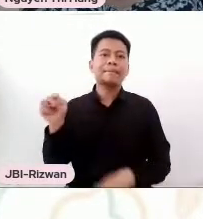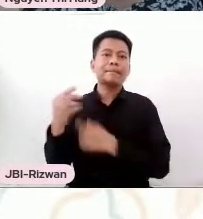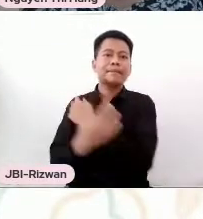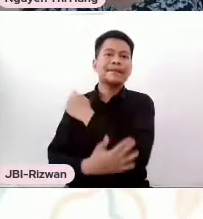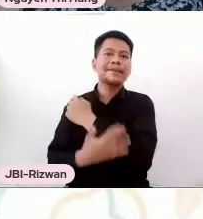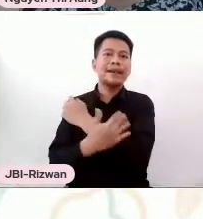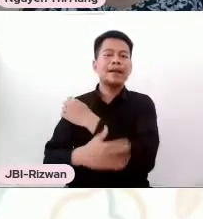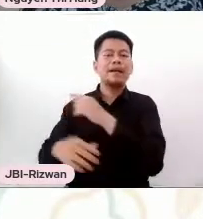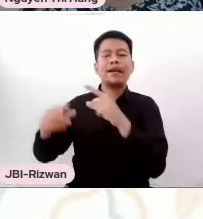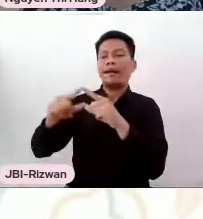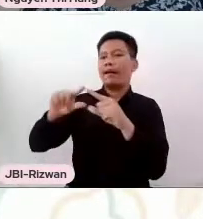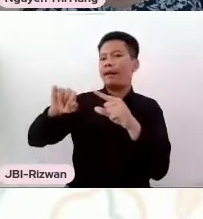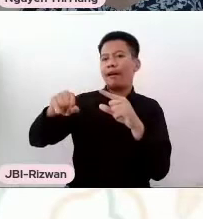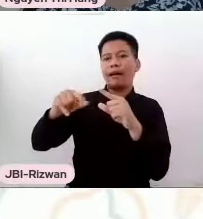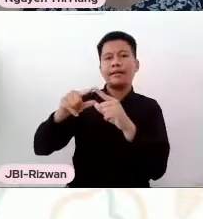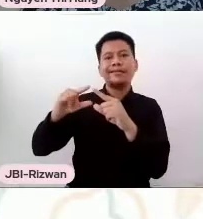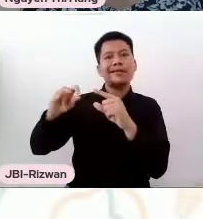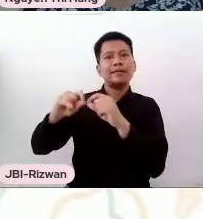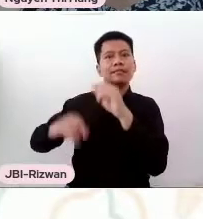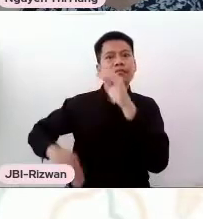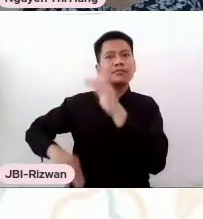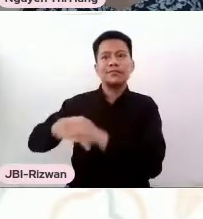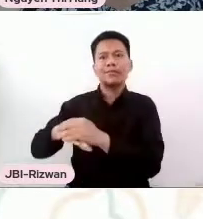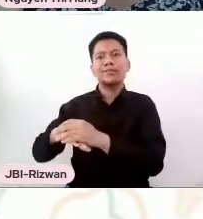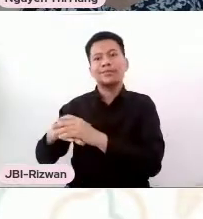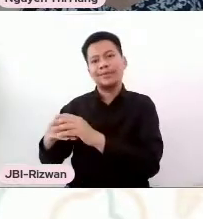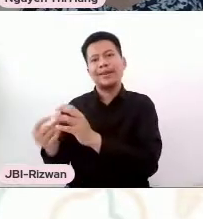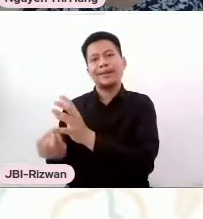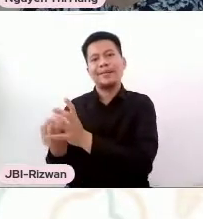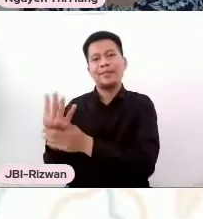keajaiban ya, simbolnya dengan bunga lotus. Ya,